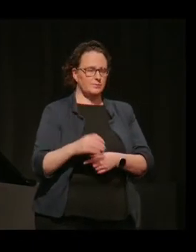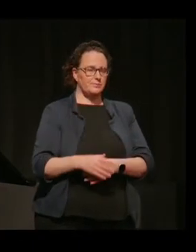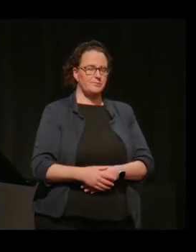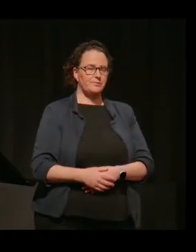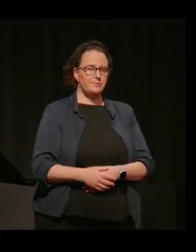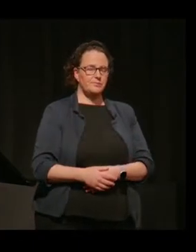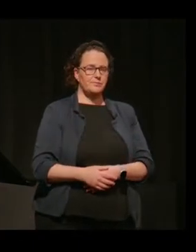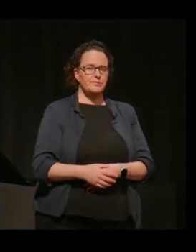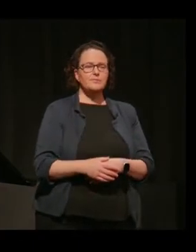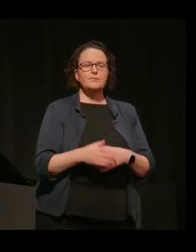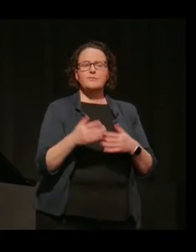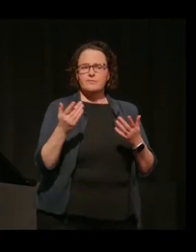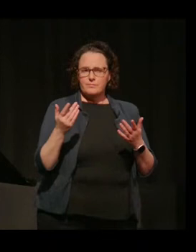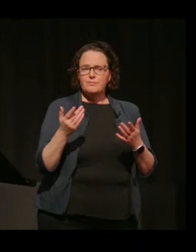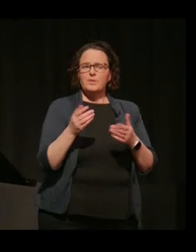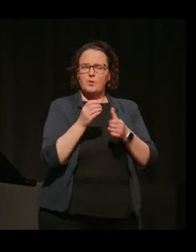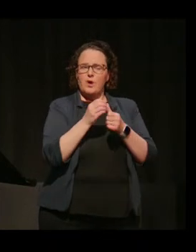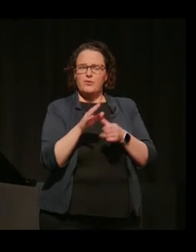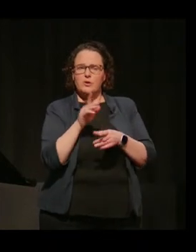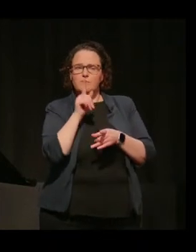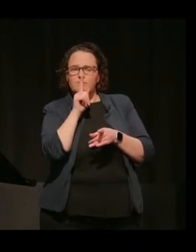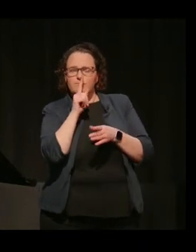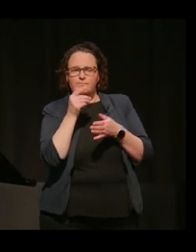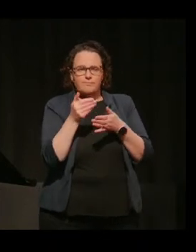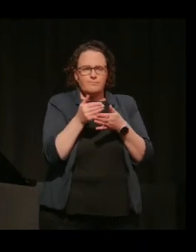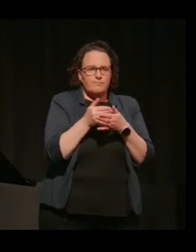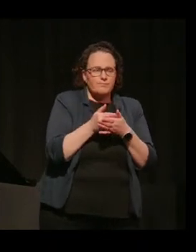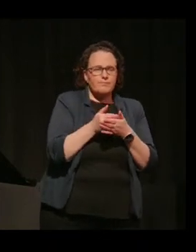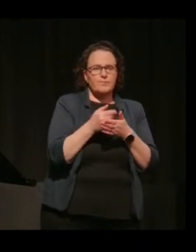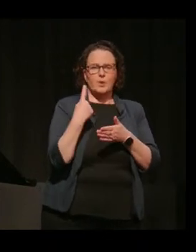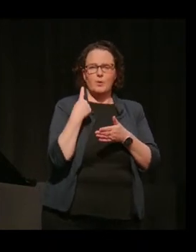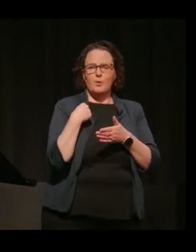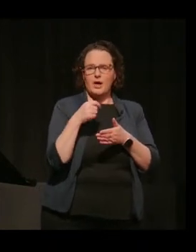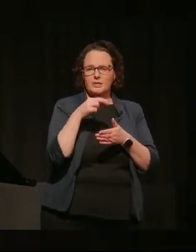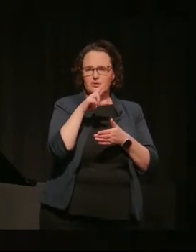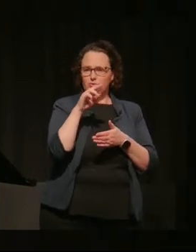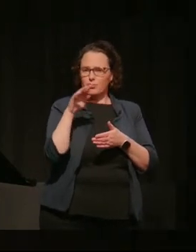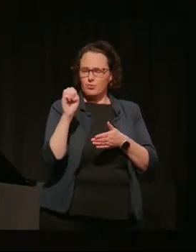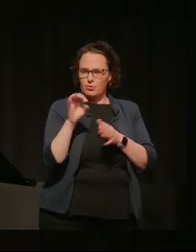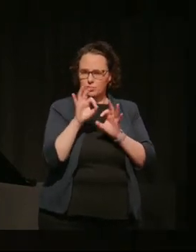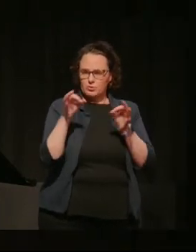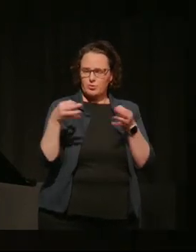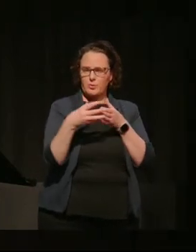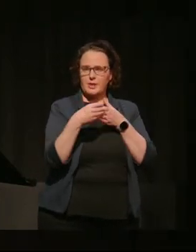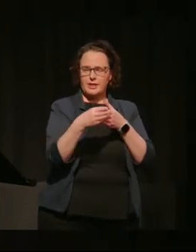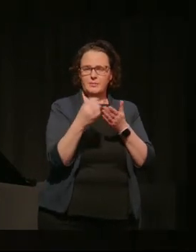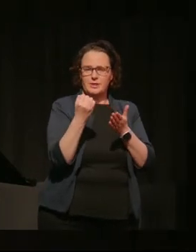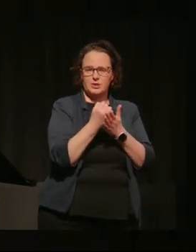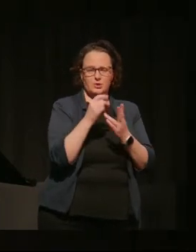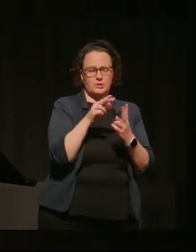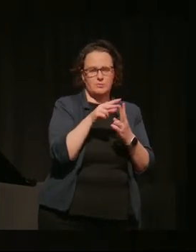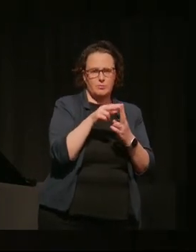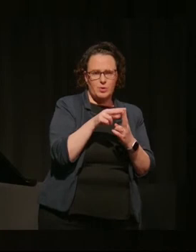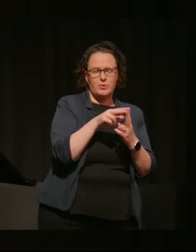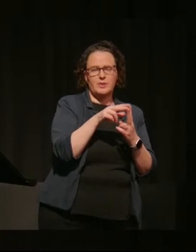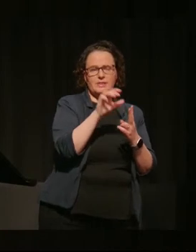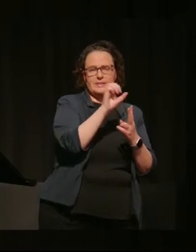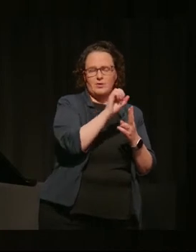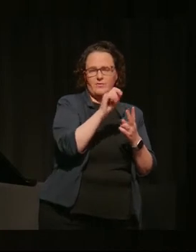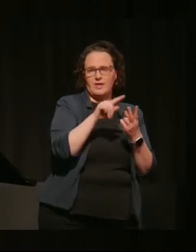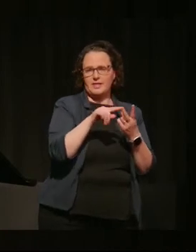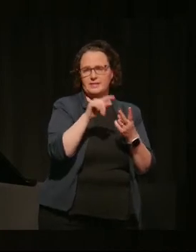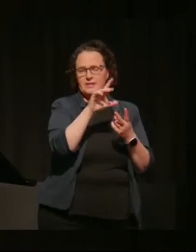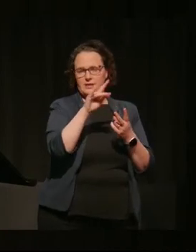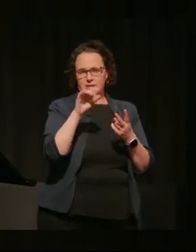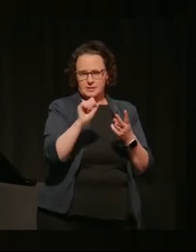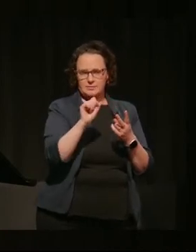And there were clandestine movements, such as the White Rose Group, led by students Sophie and Hans Scholl, who were